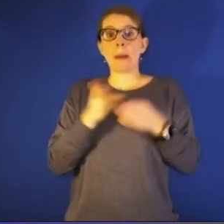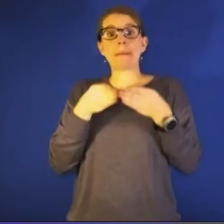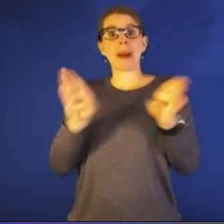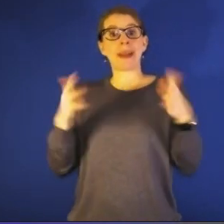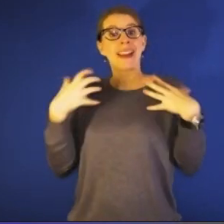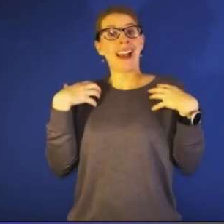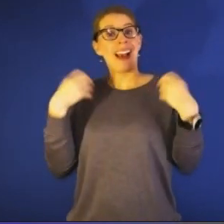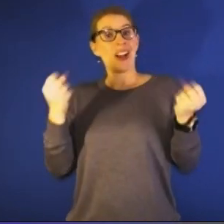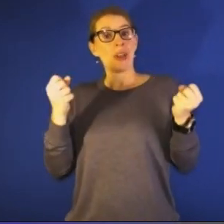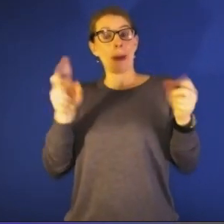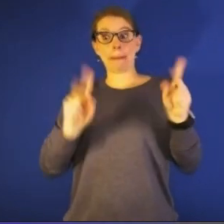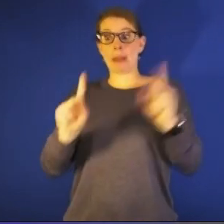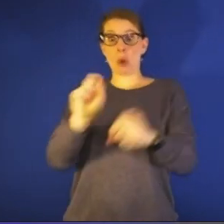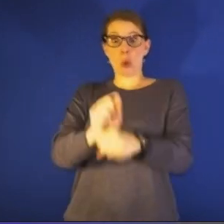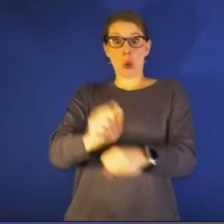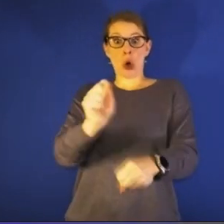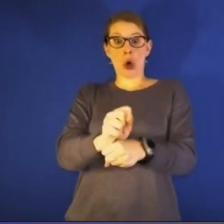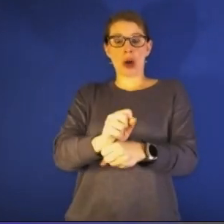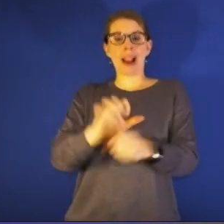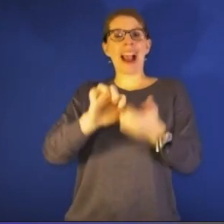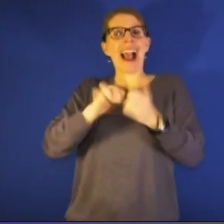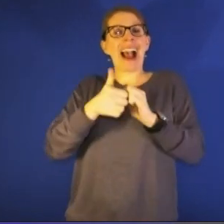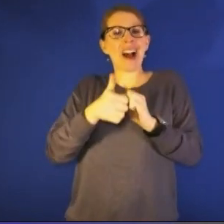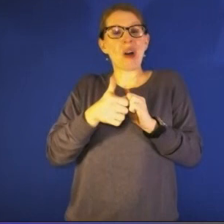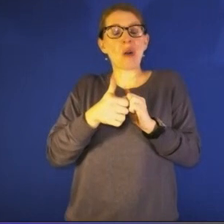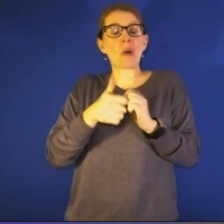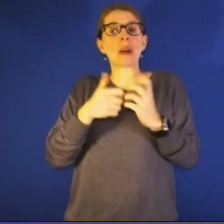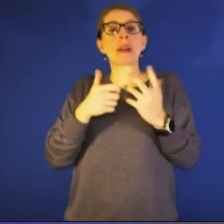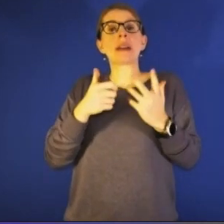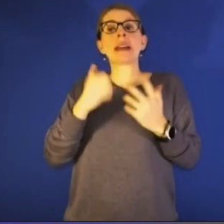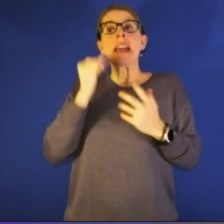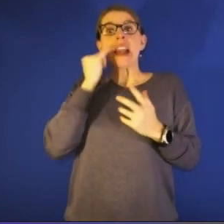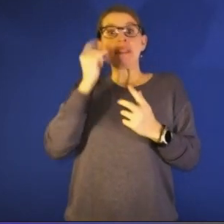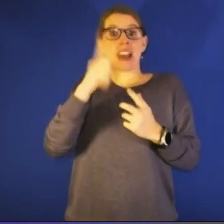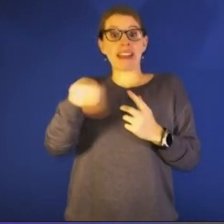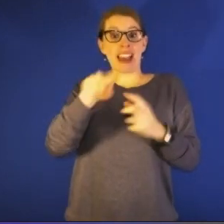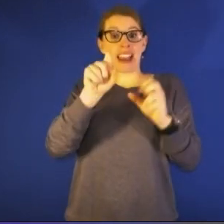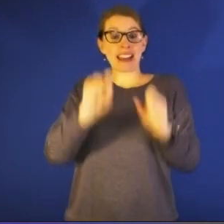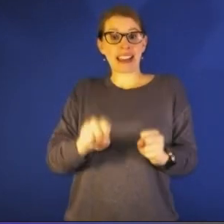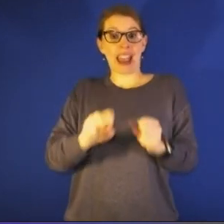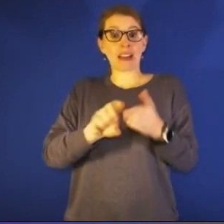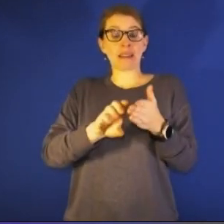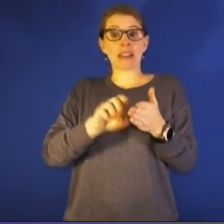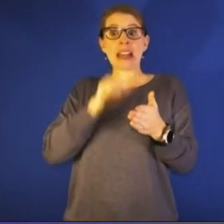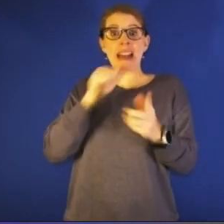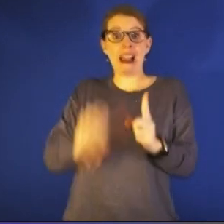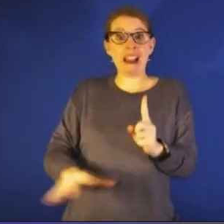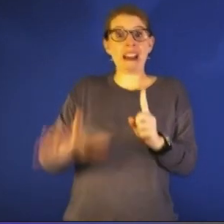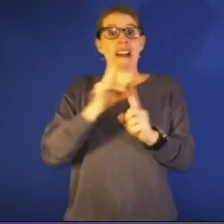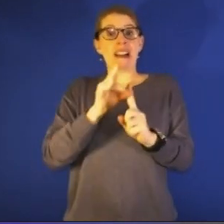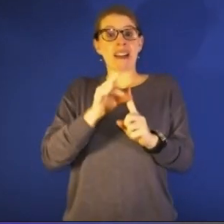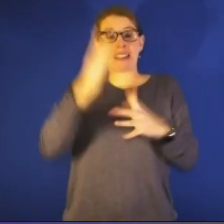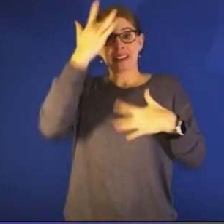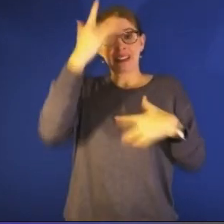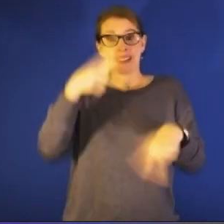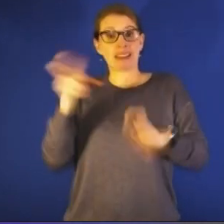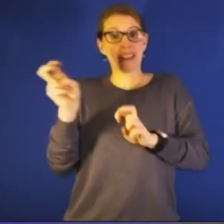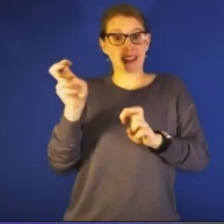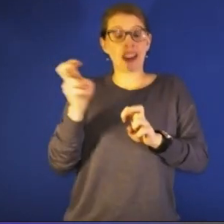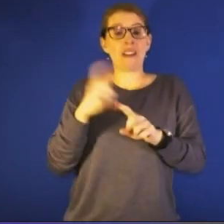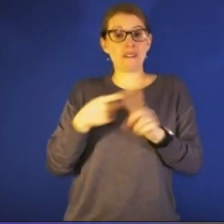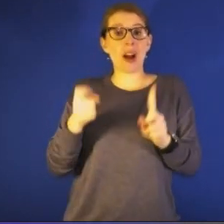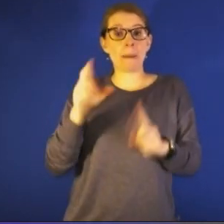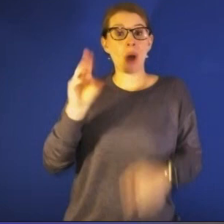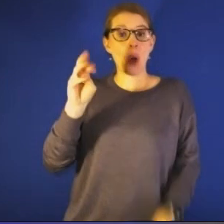to work is going to be governed by whether or not they can stay free from Omicron and the Delta coronavirus. And so if